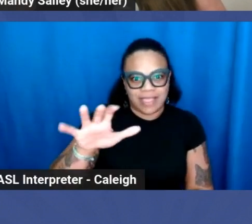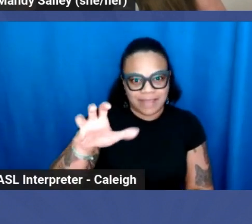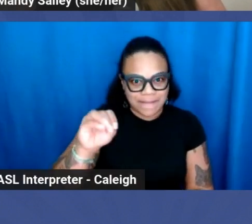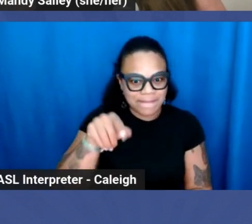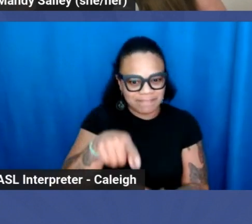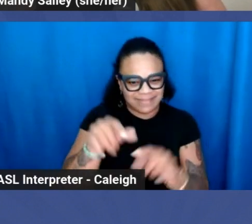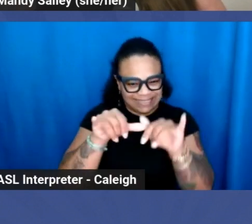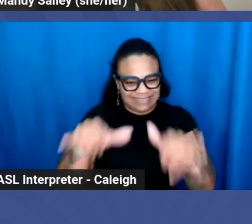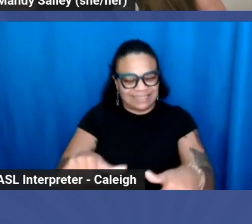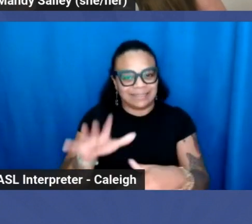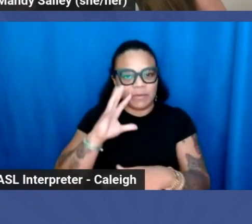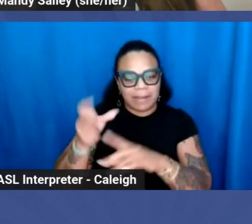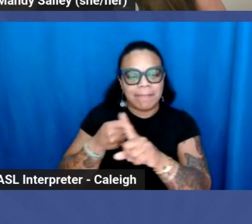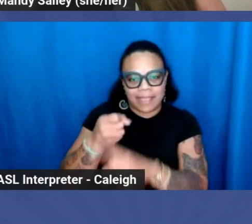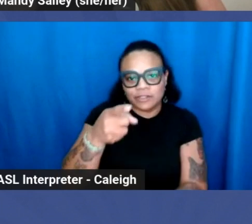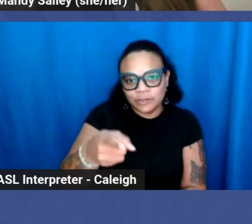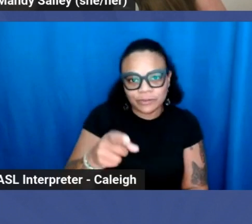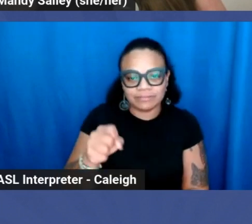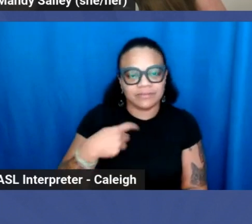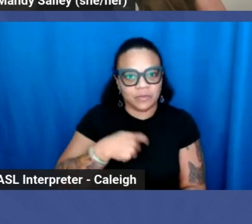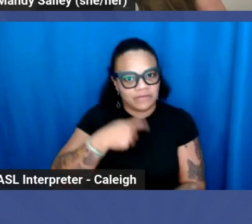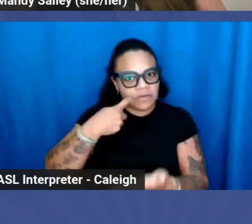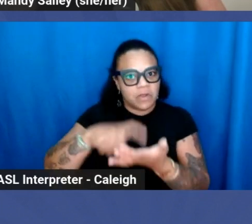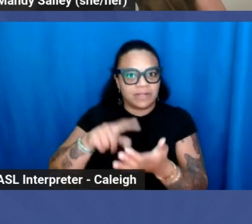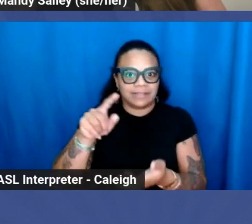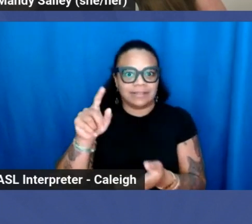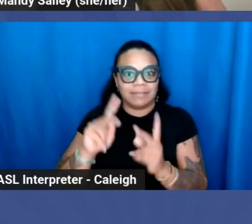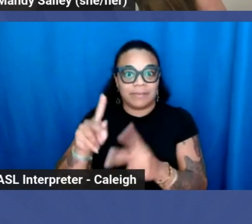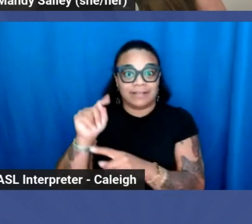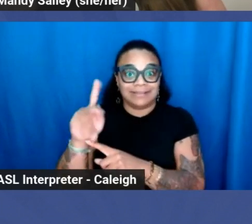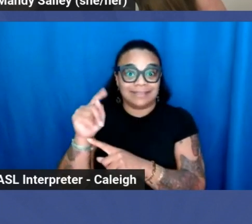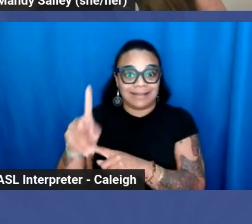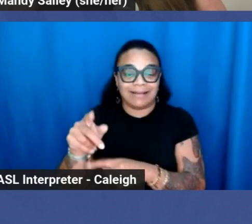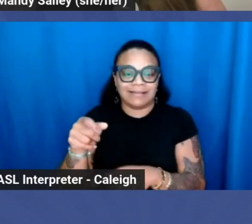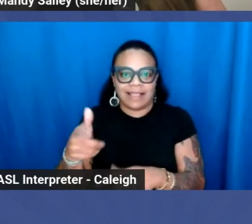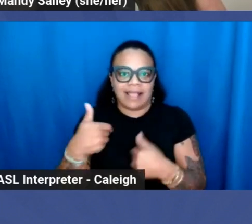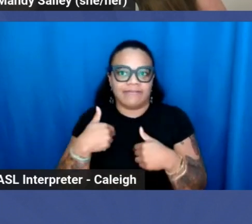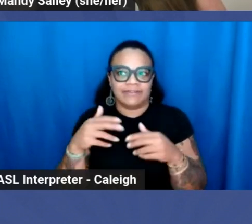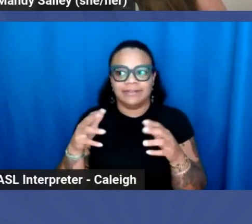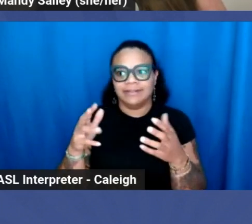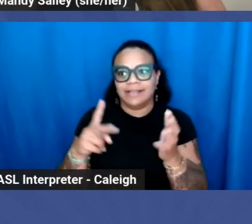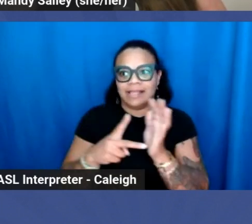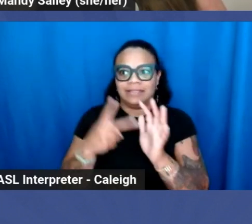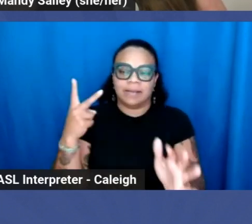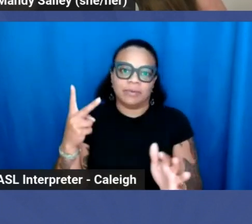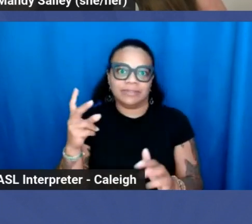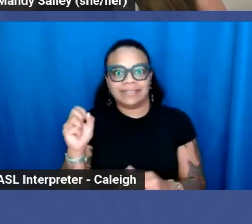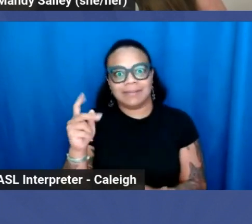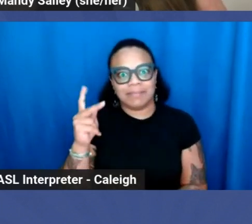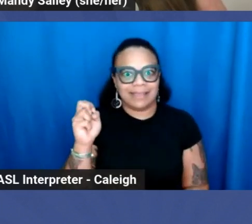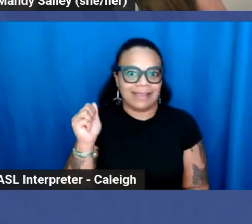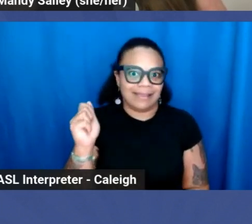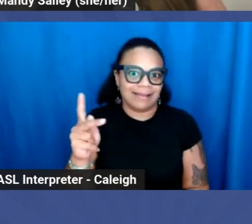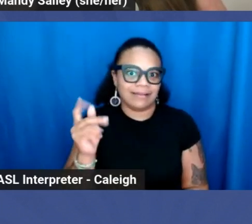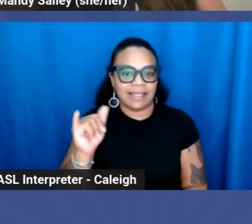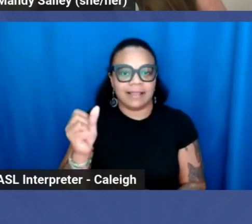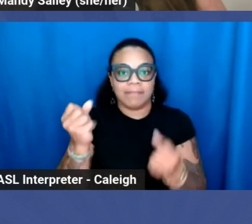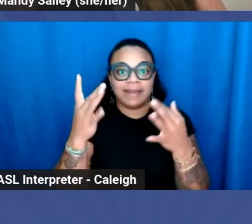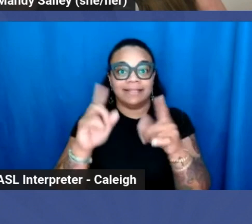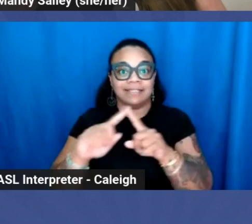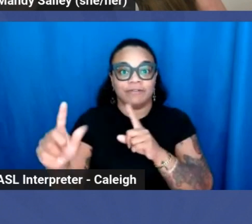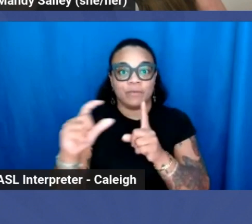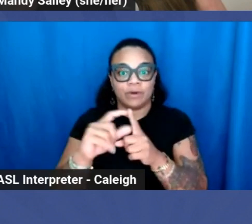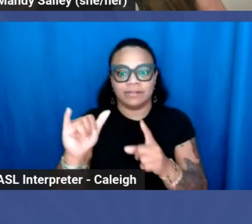ways. And what we've seen on TikTok is that folks like literally have a double speak of like, you know, a lot of different words. Like we've all seen